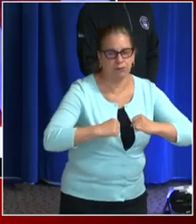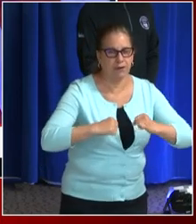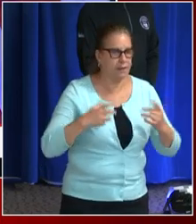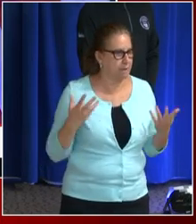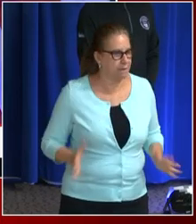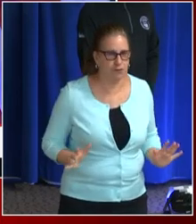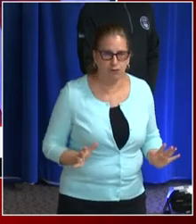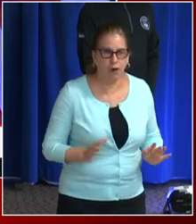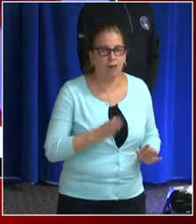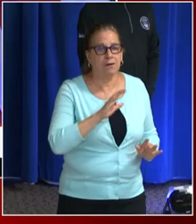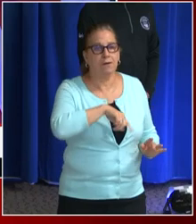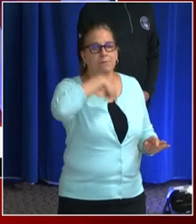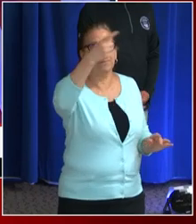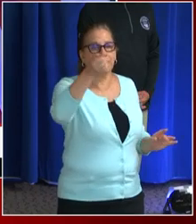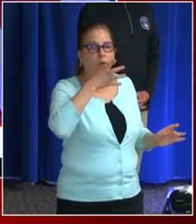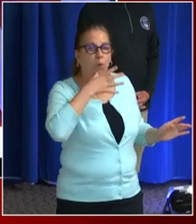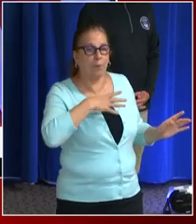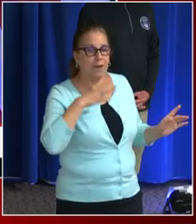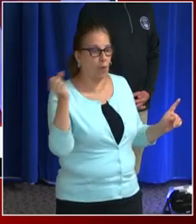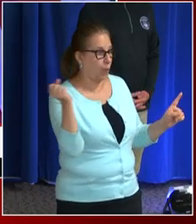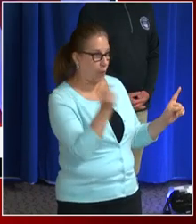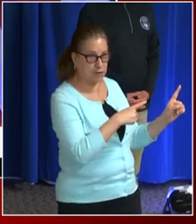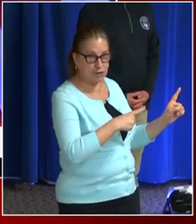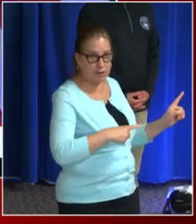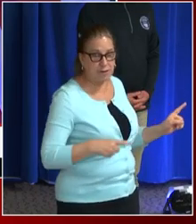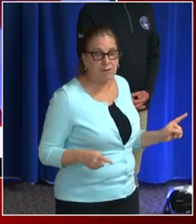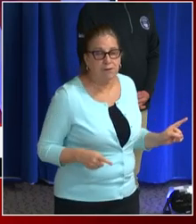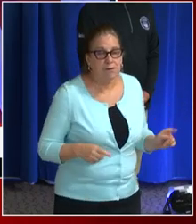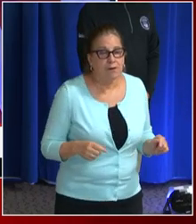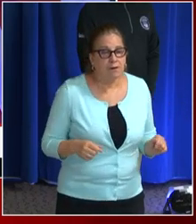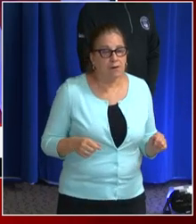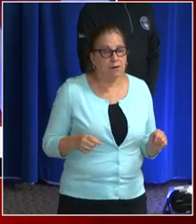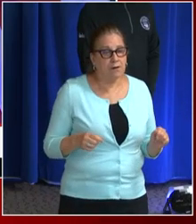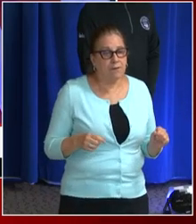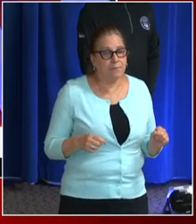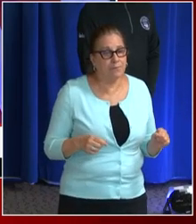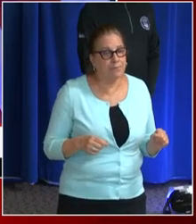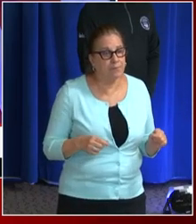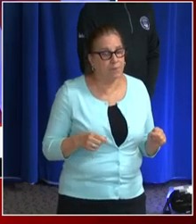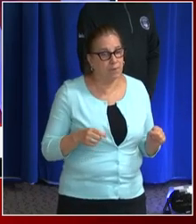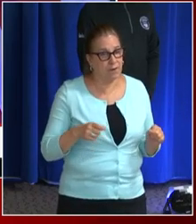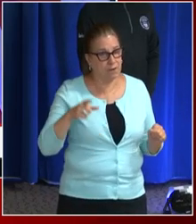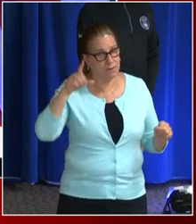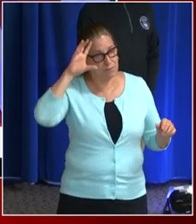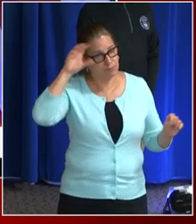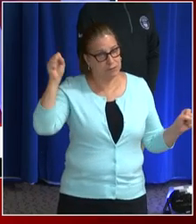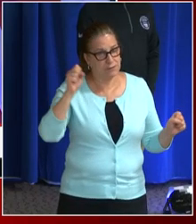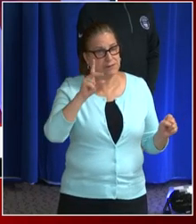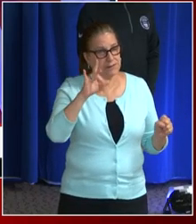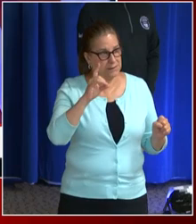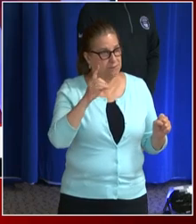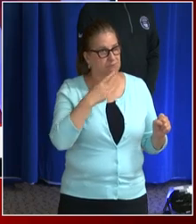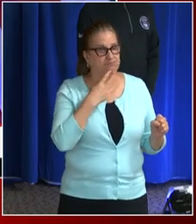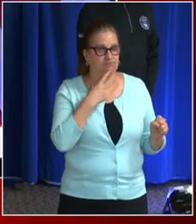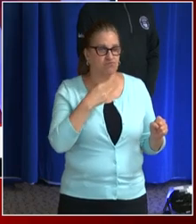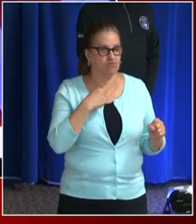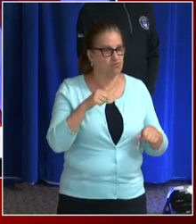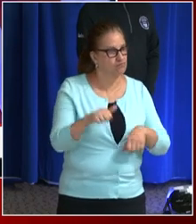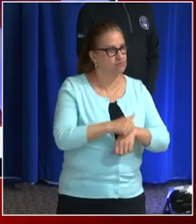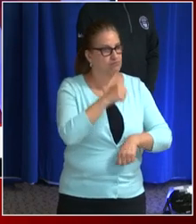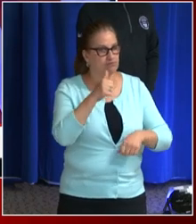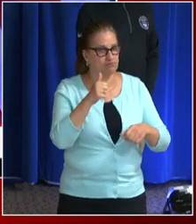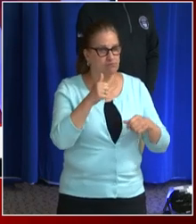The president's threat of using military force combined with the use of helicopters buzzing the